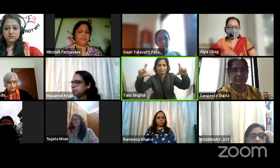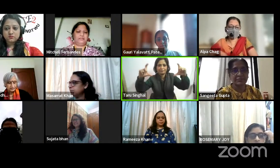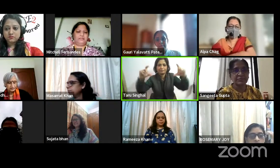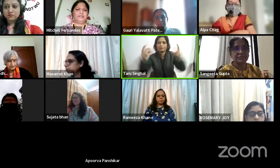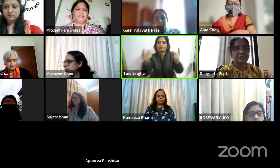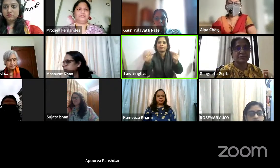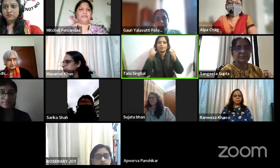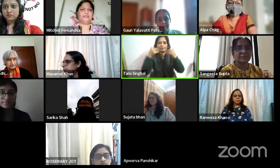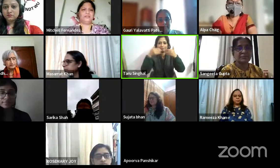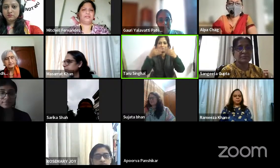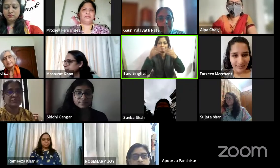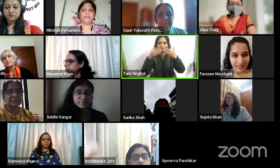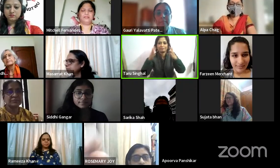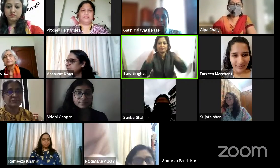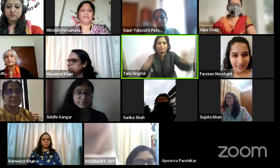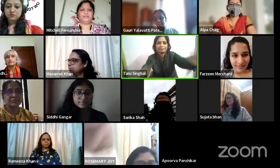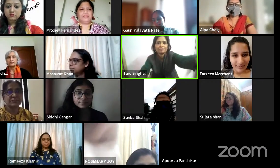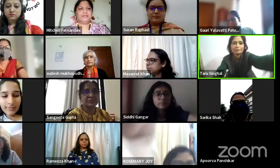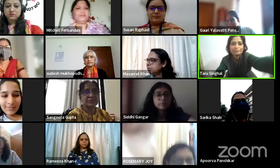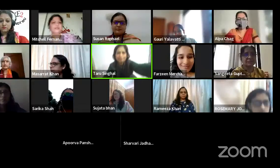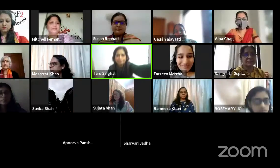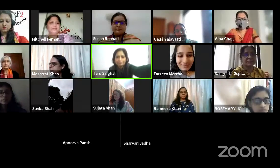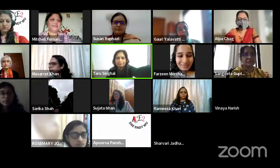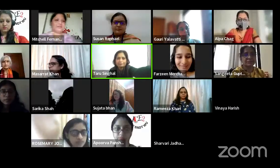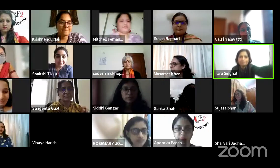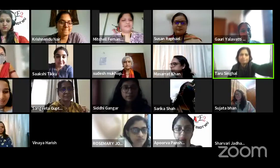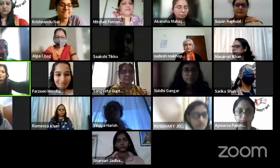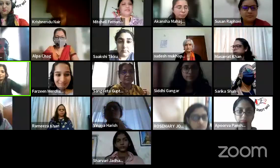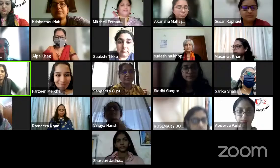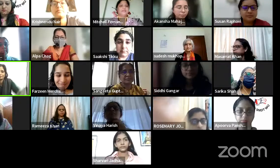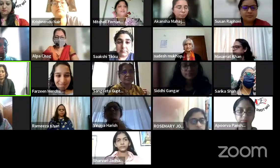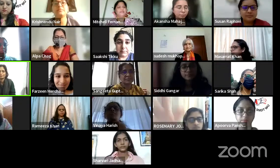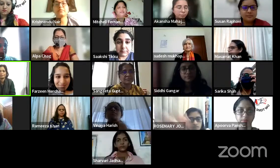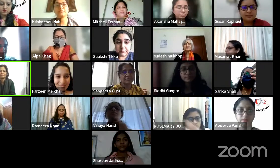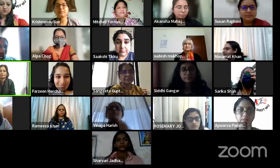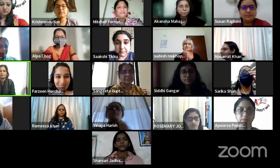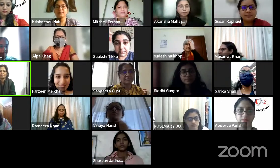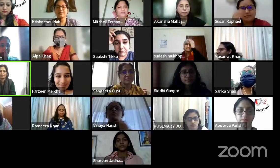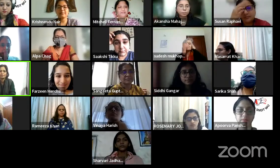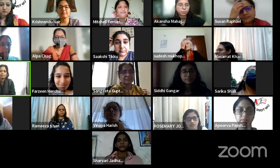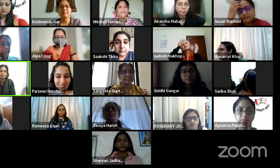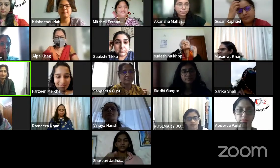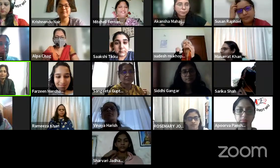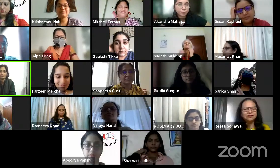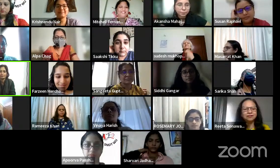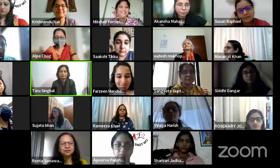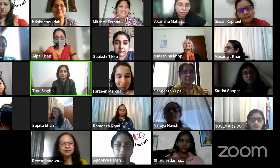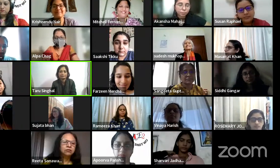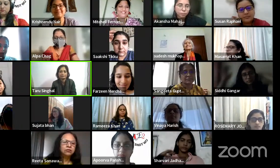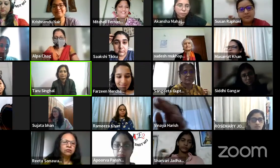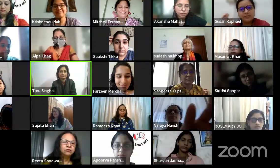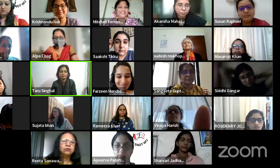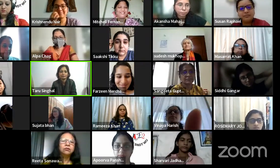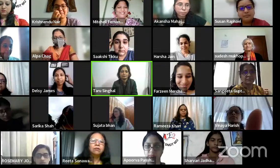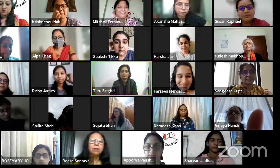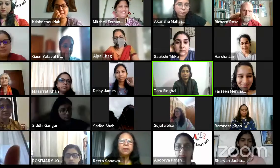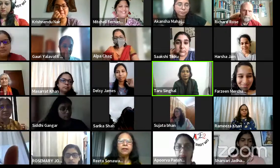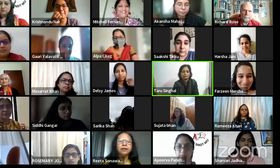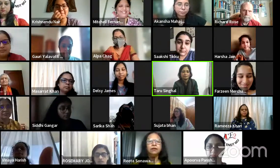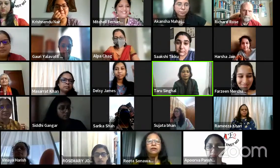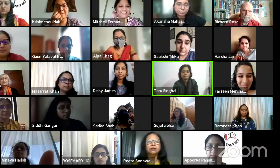quickly, please switch on your cameras. We would like to now try and catch back the time that we have